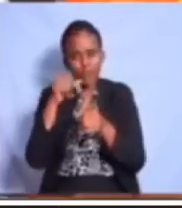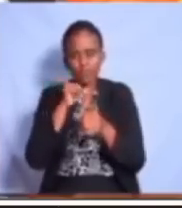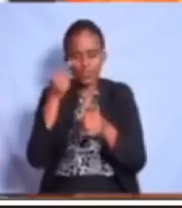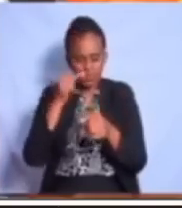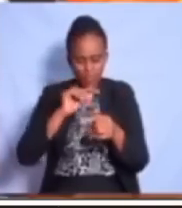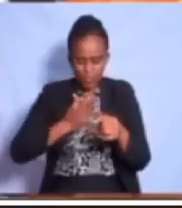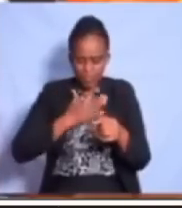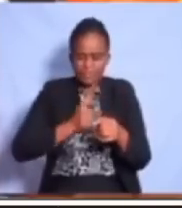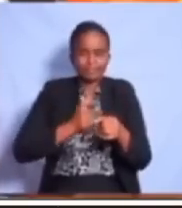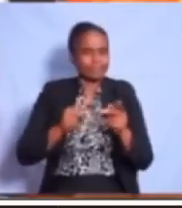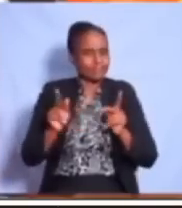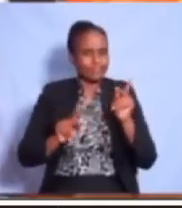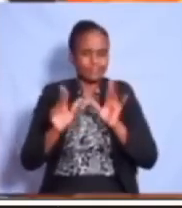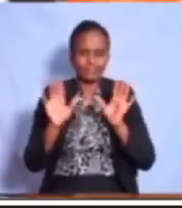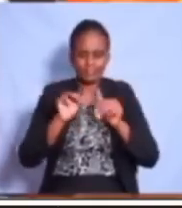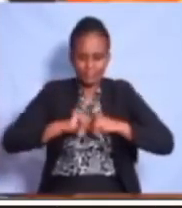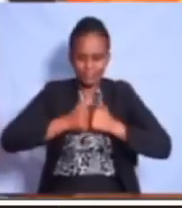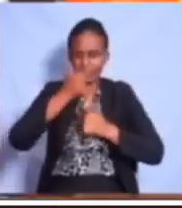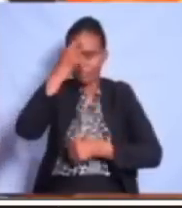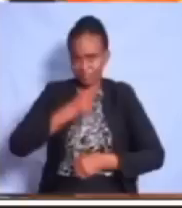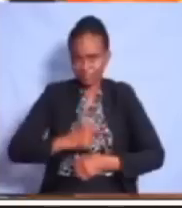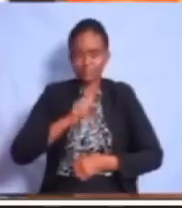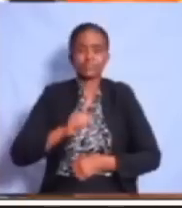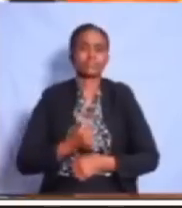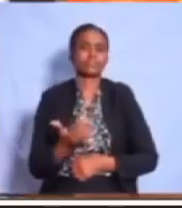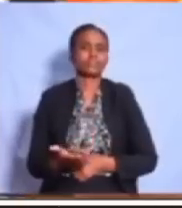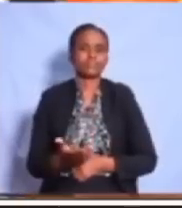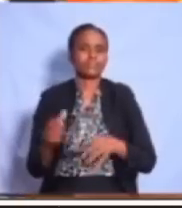ethnic group. You took it for yourself.